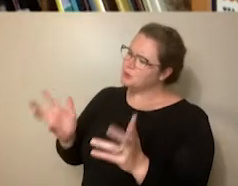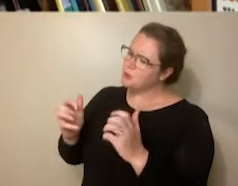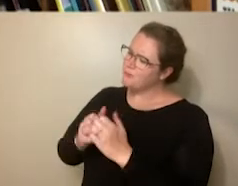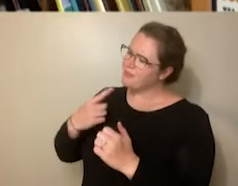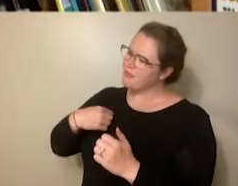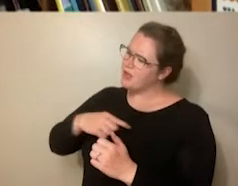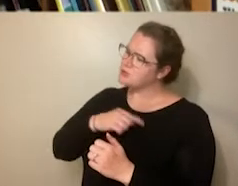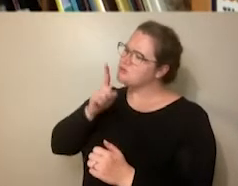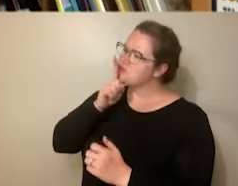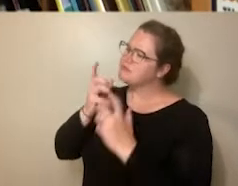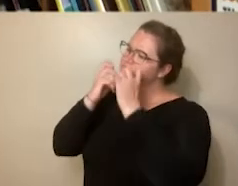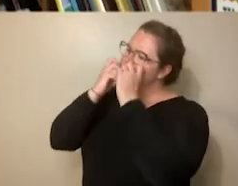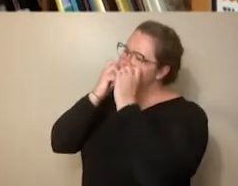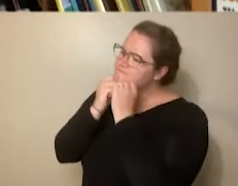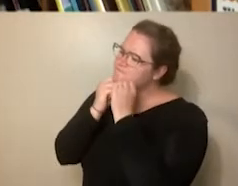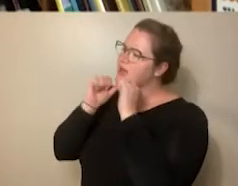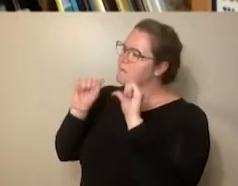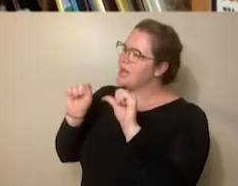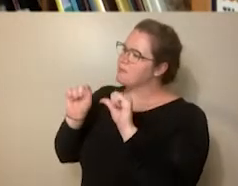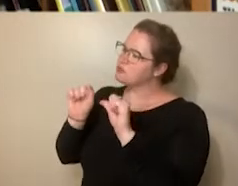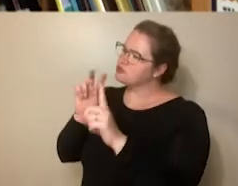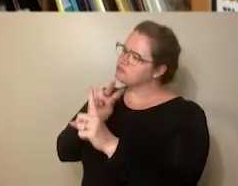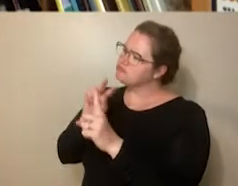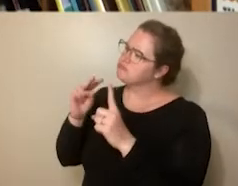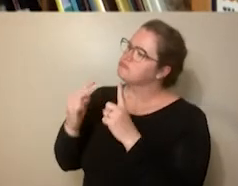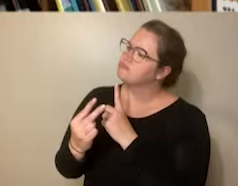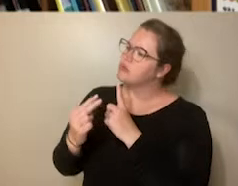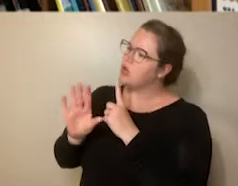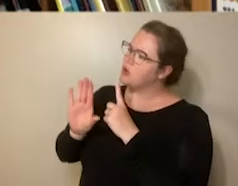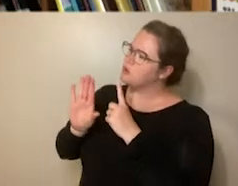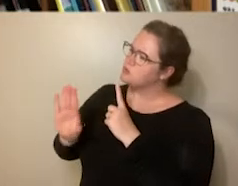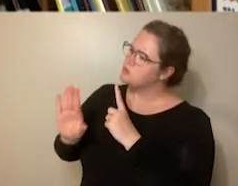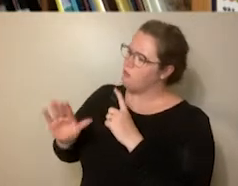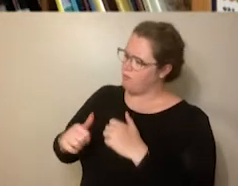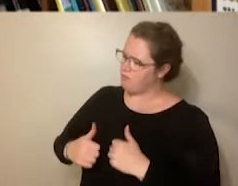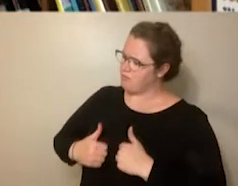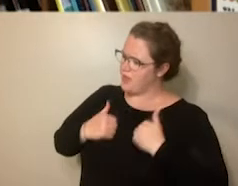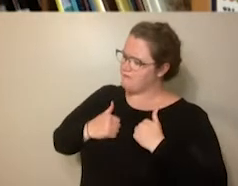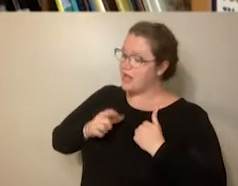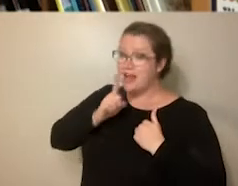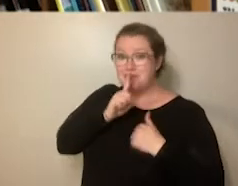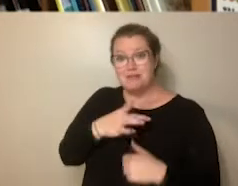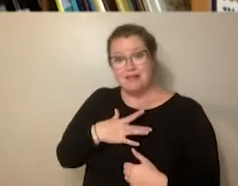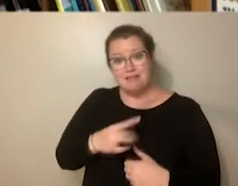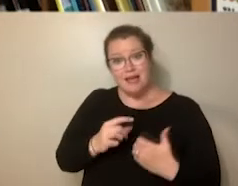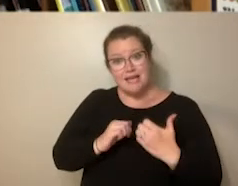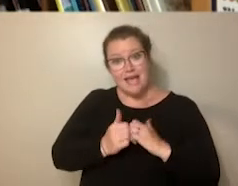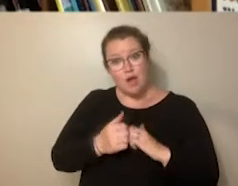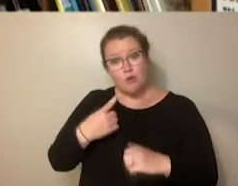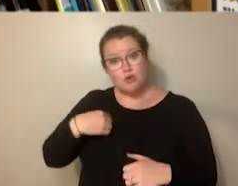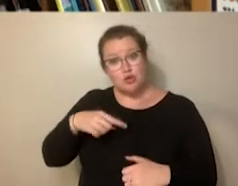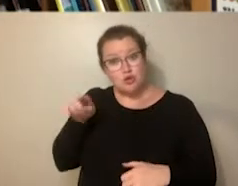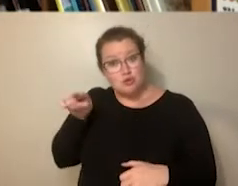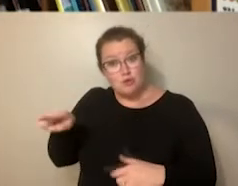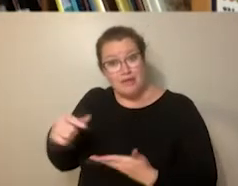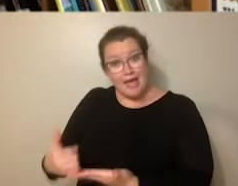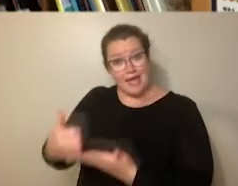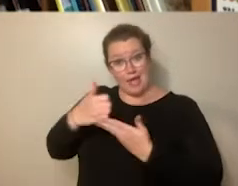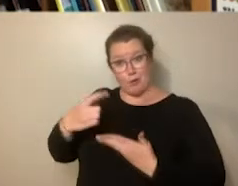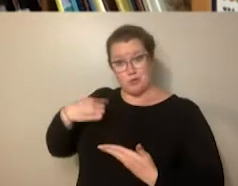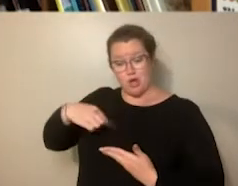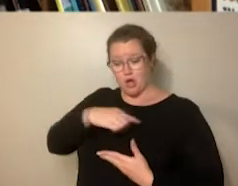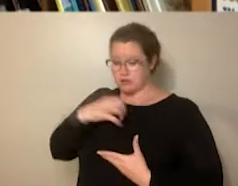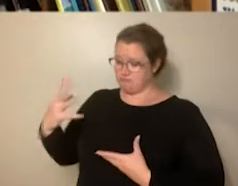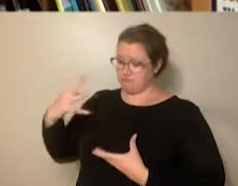really value being able to look at life through the eyes of a musician. And I really like the way you've helped us see ways that we can have music in our